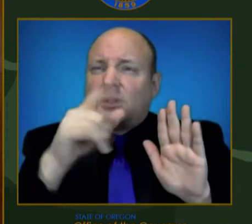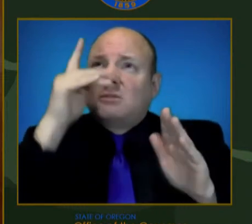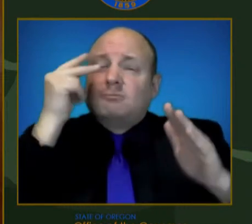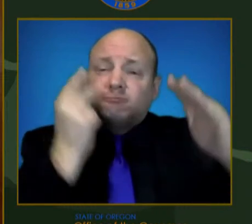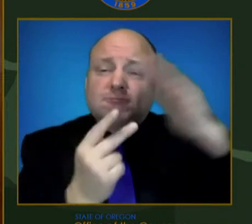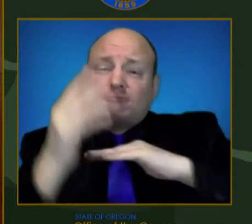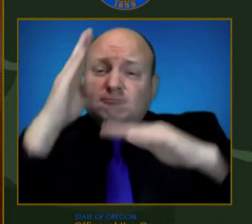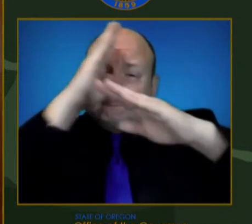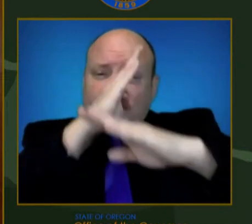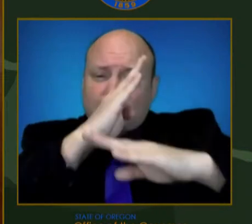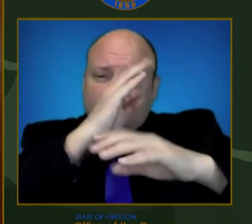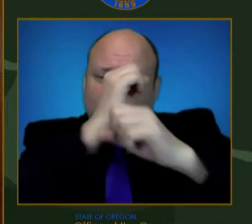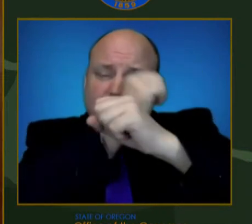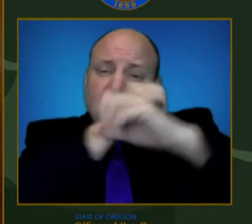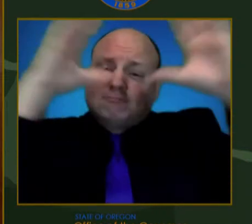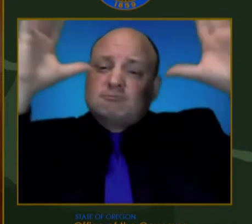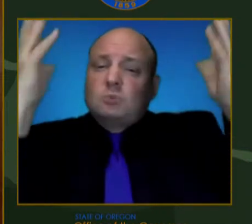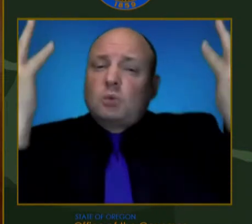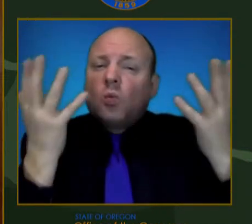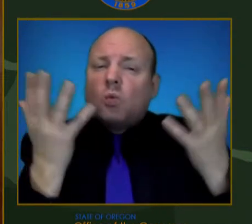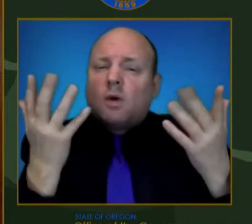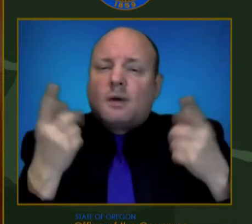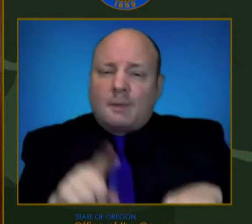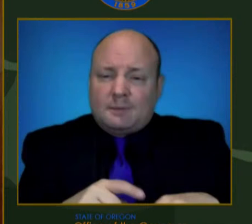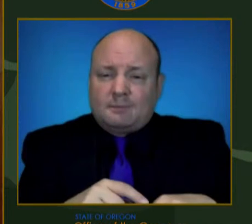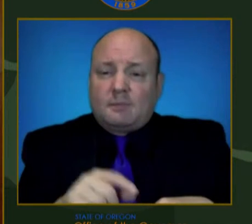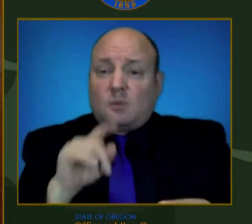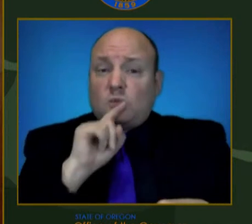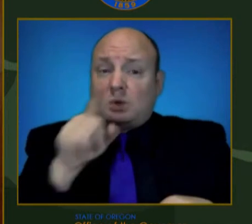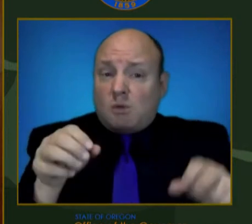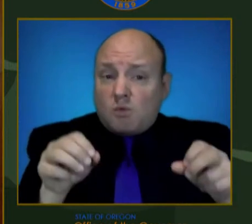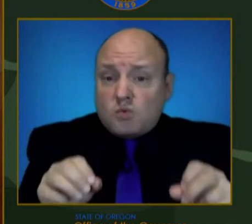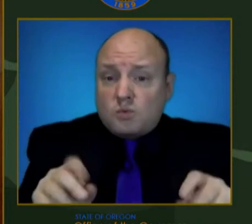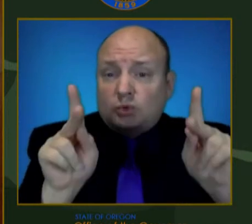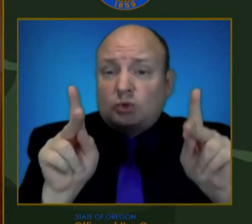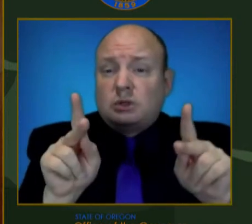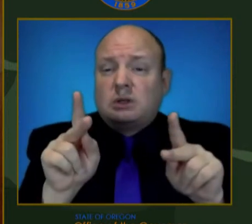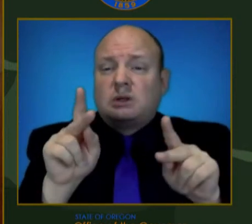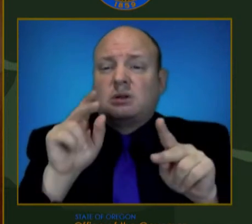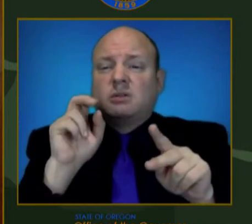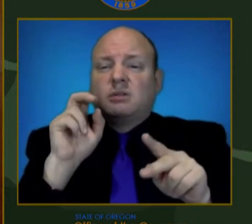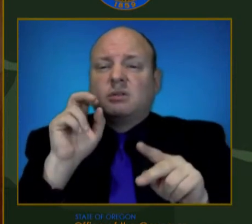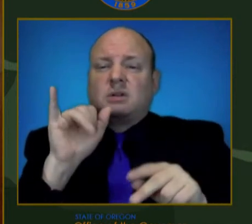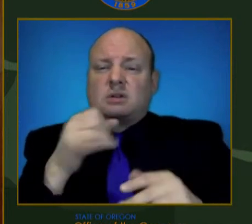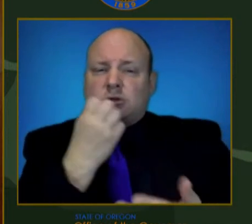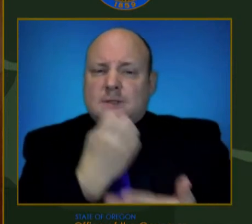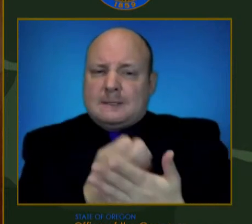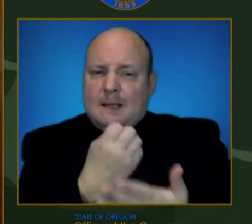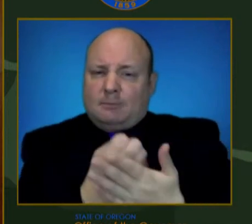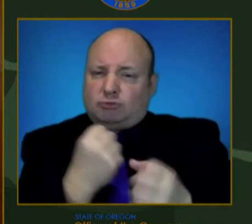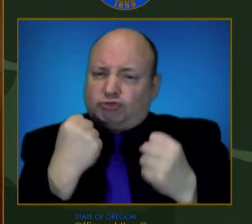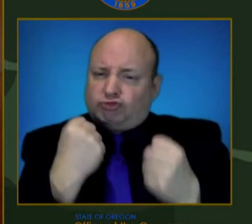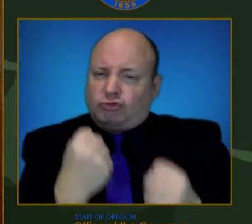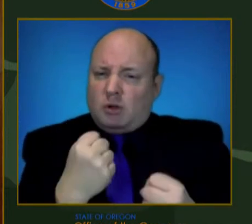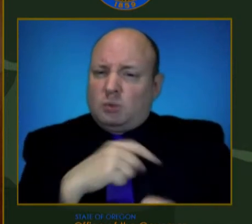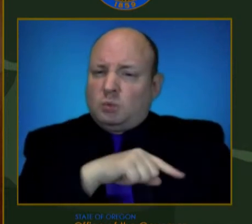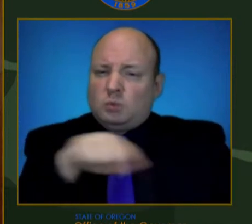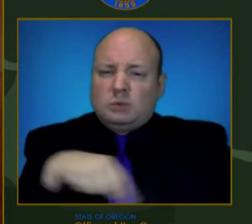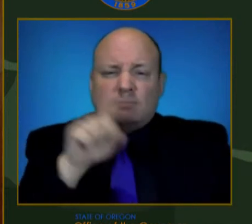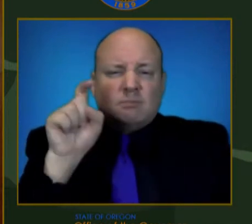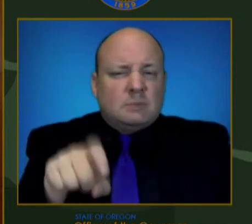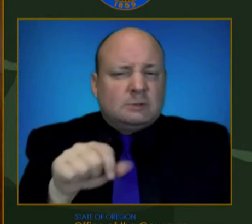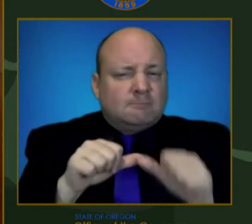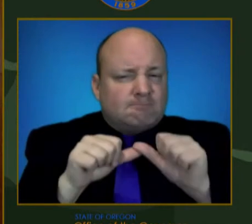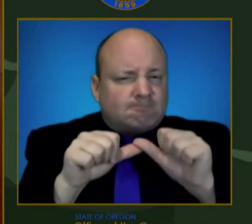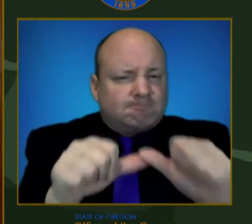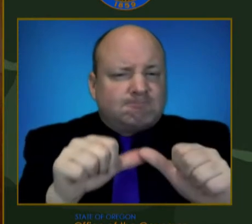We have an opportunity before us. Our economy is strong, and we must keep it humming.